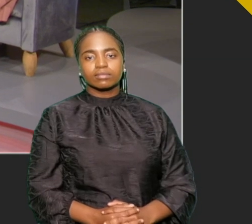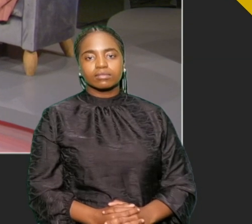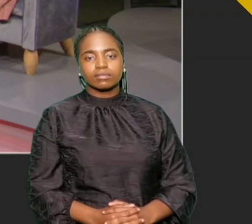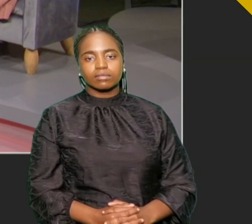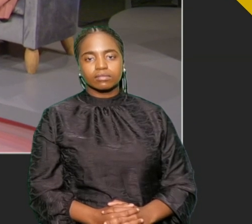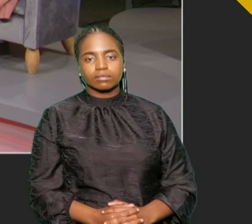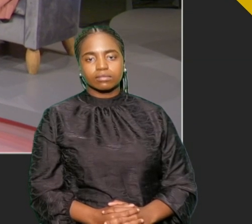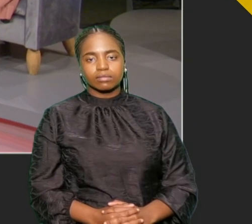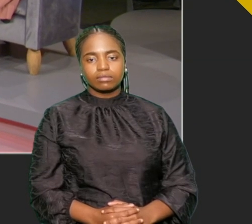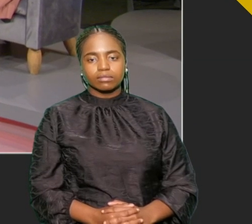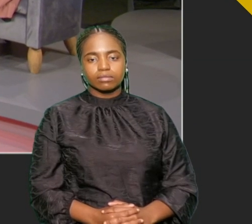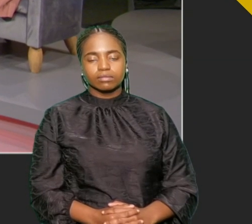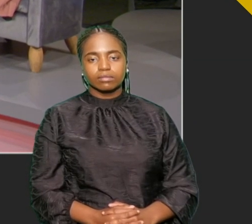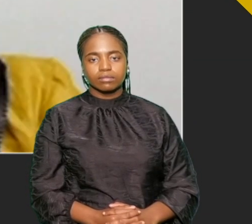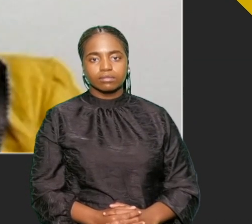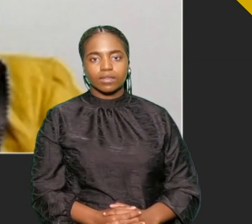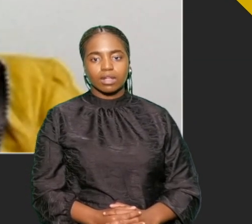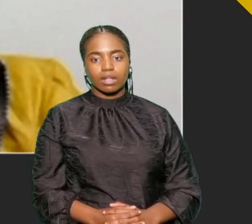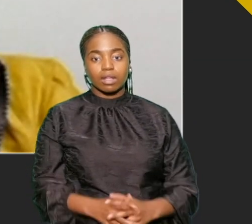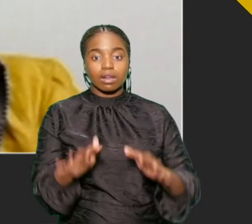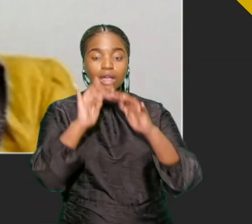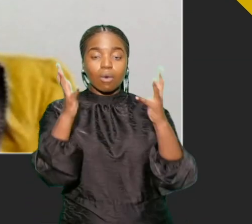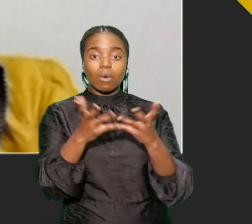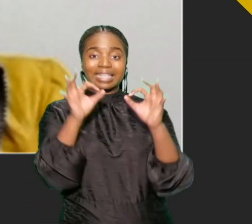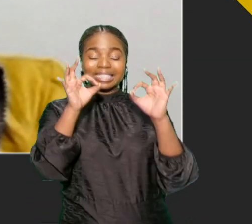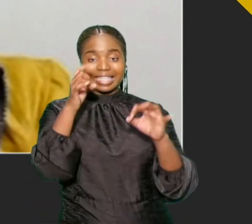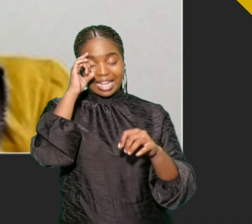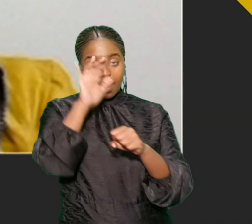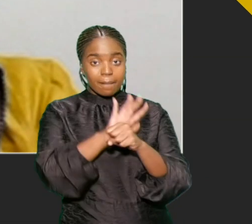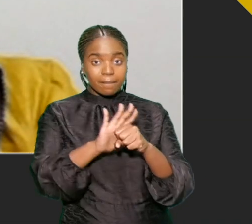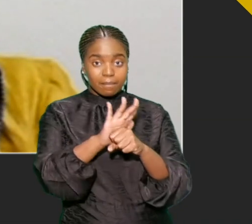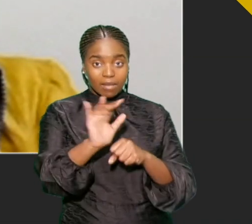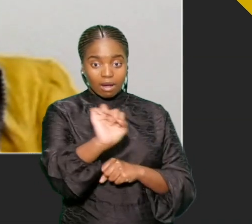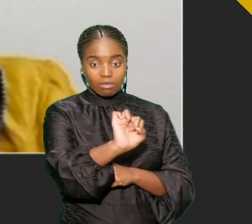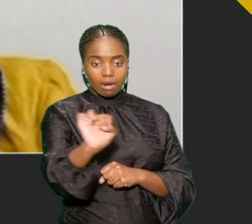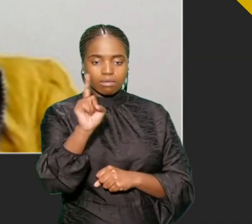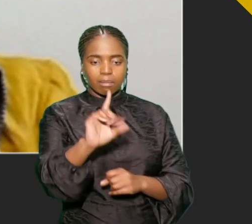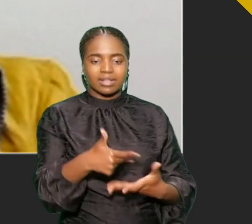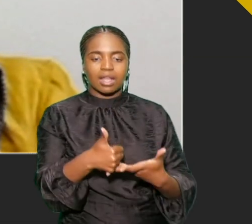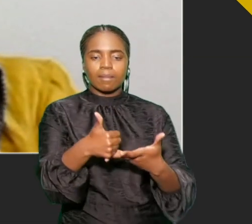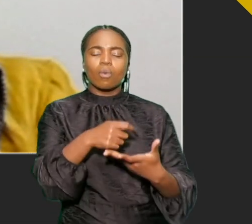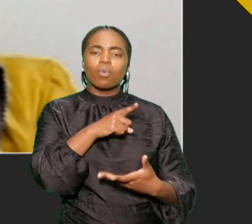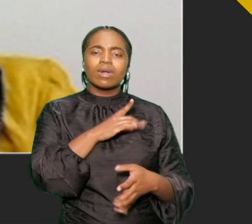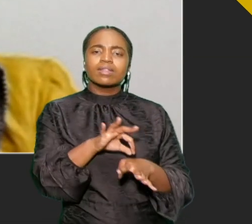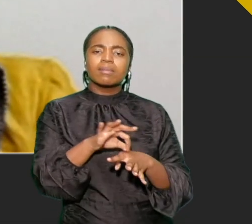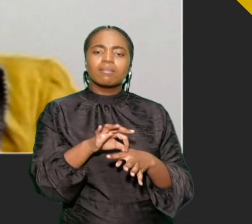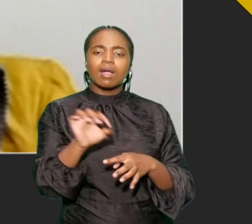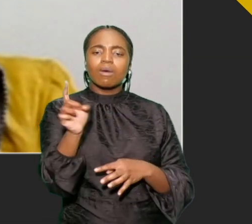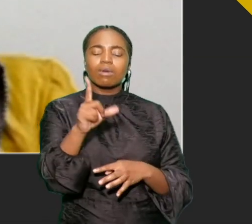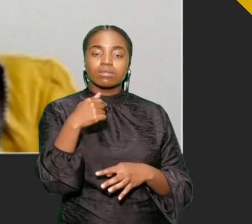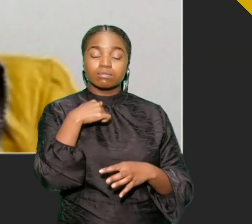Well, In an ideal world, your background should help you, because part of parenthood is